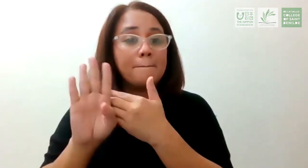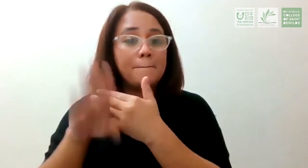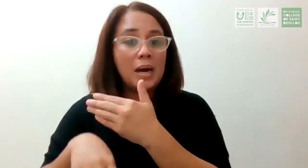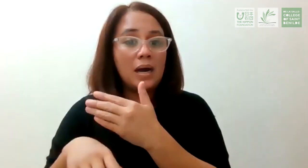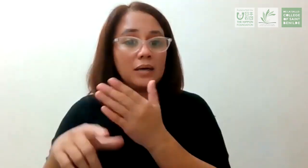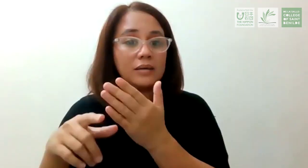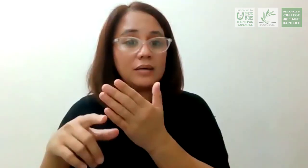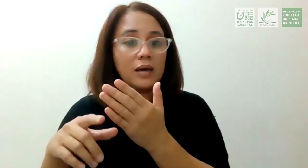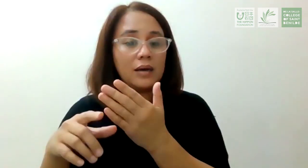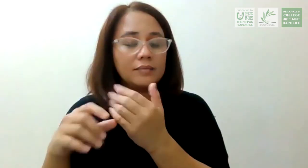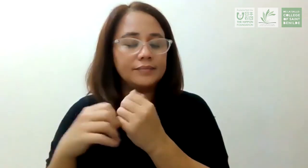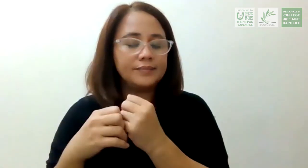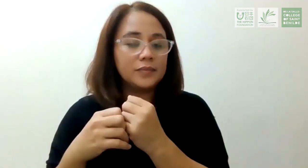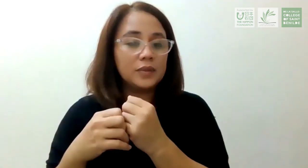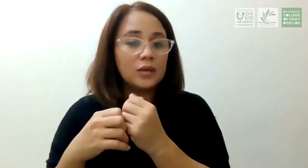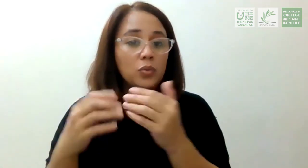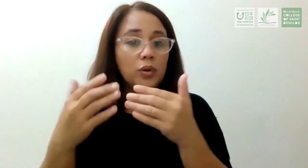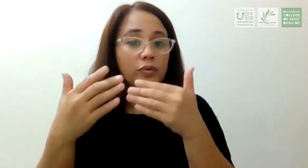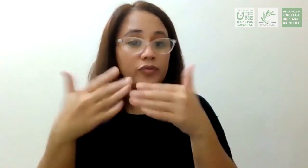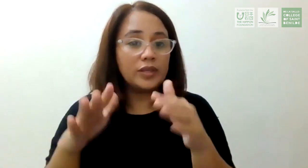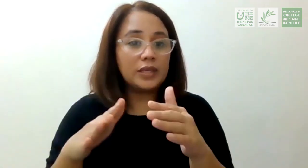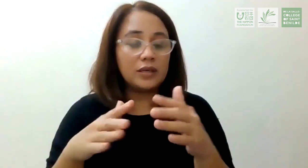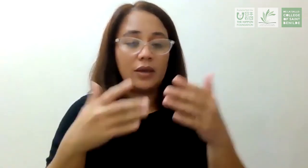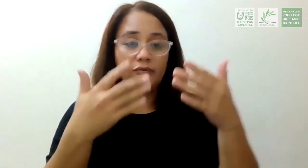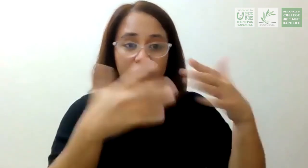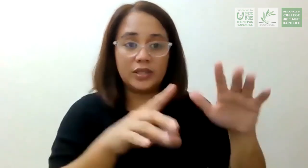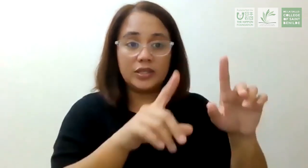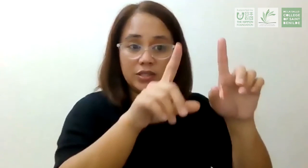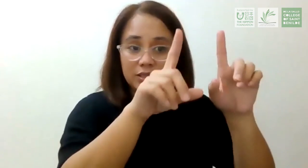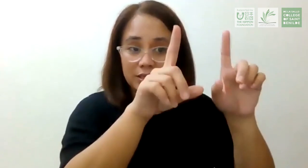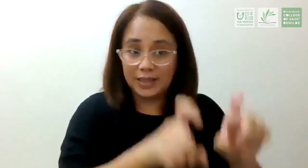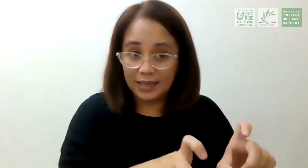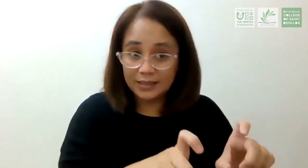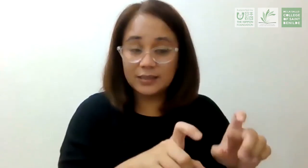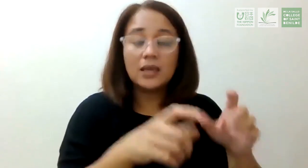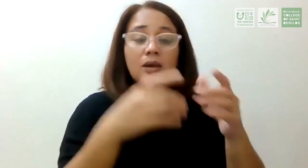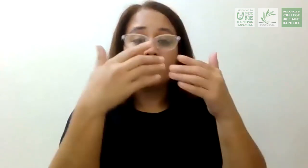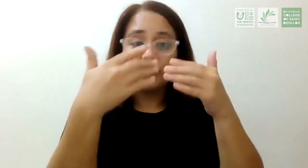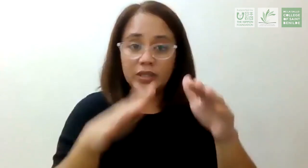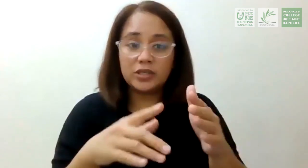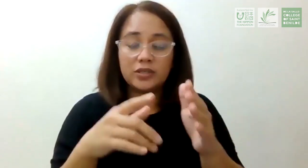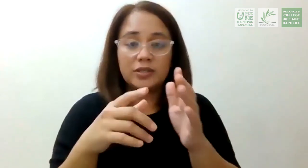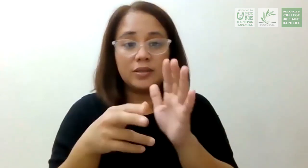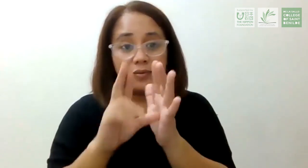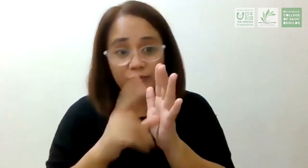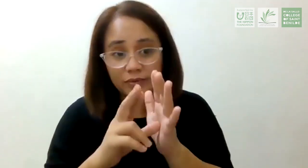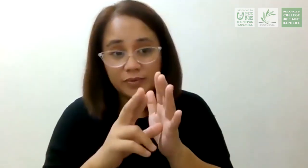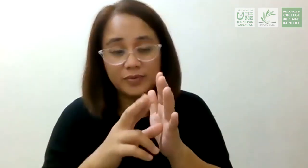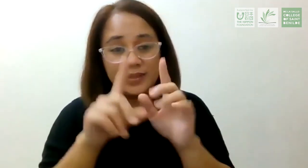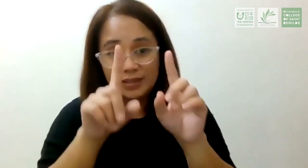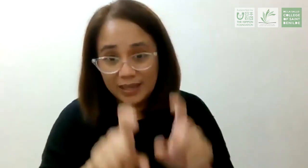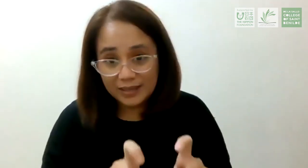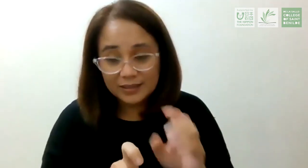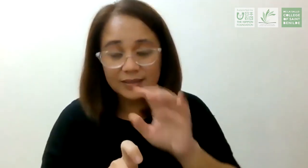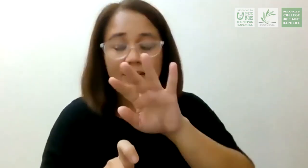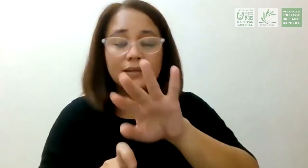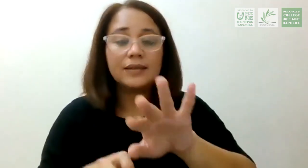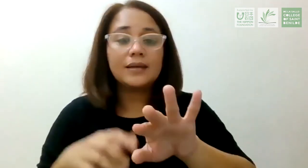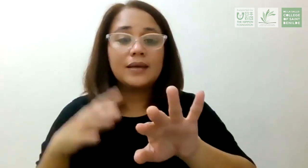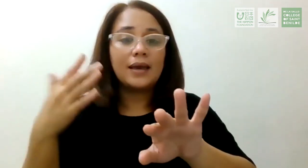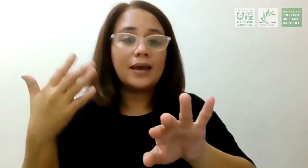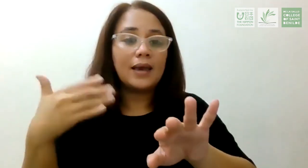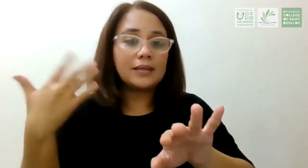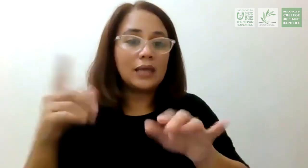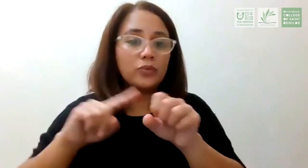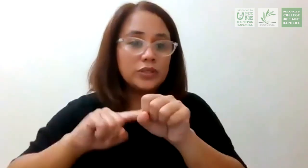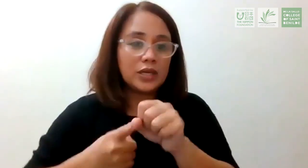finish the test and finish discussing the answers to the test. And then we'll start on